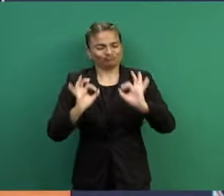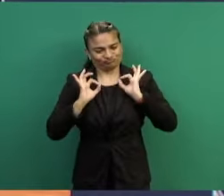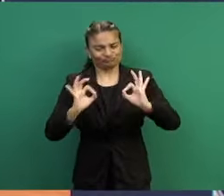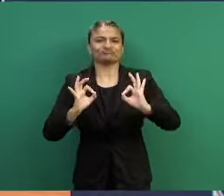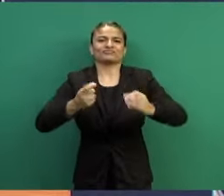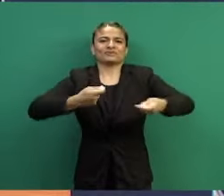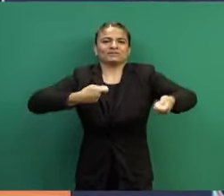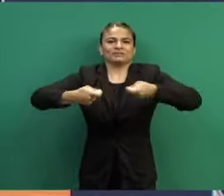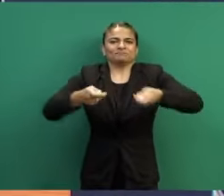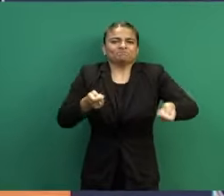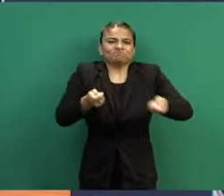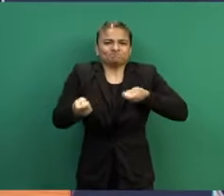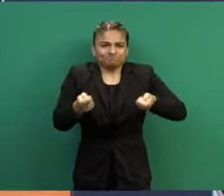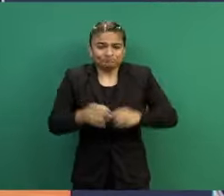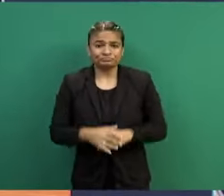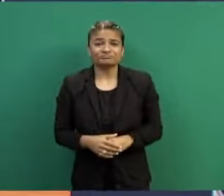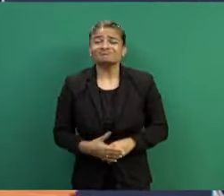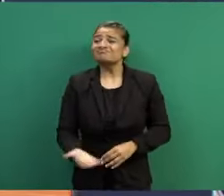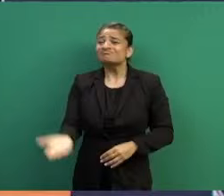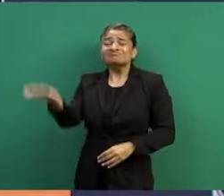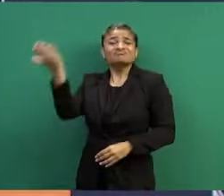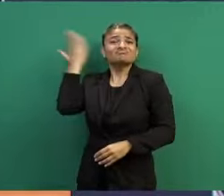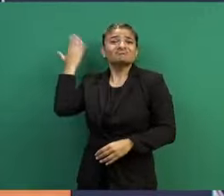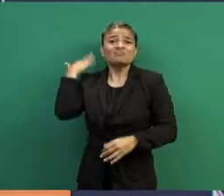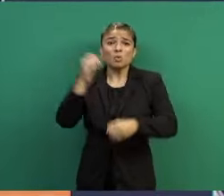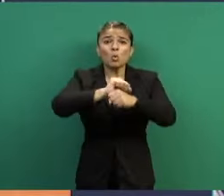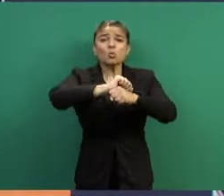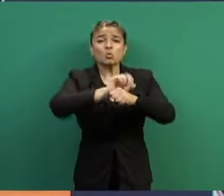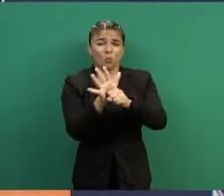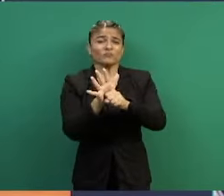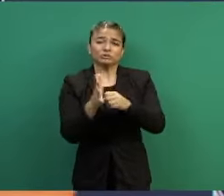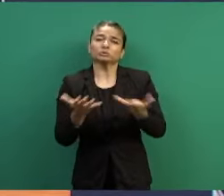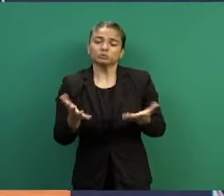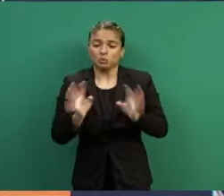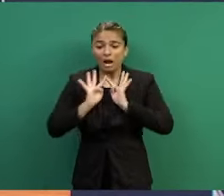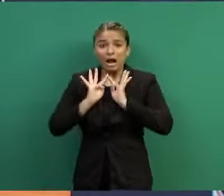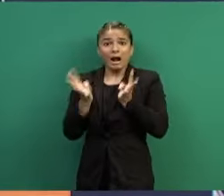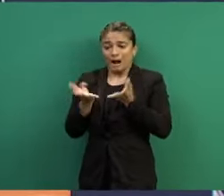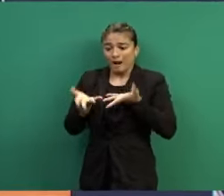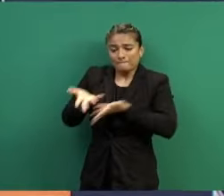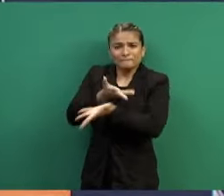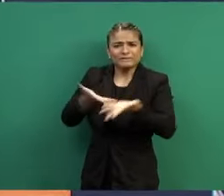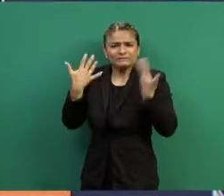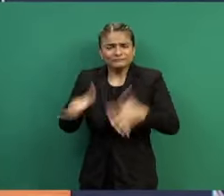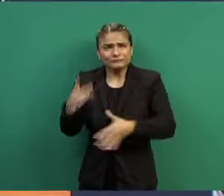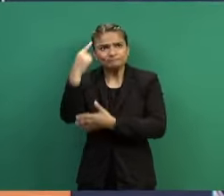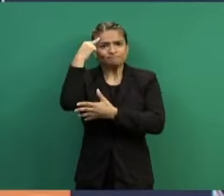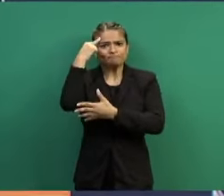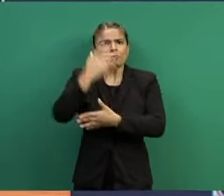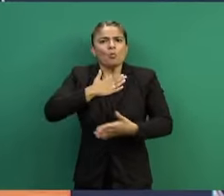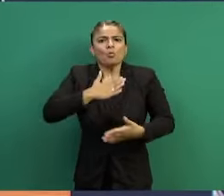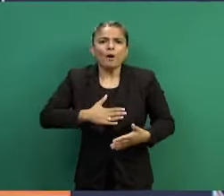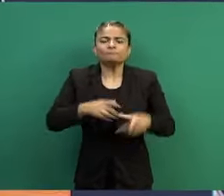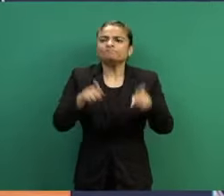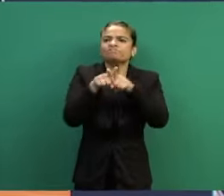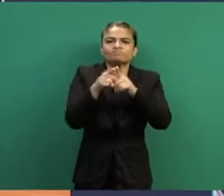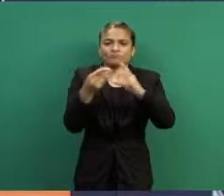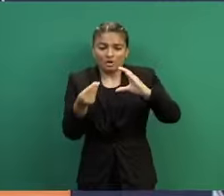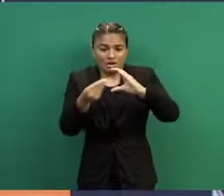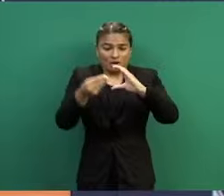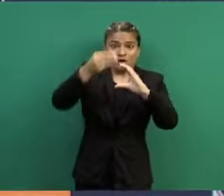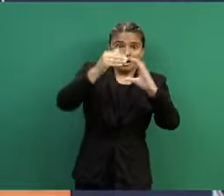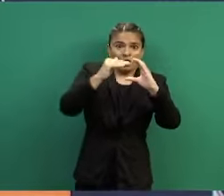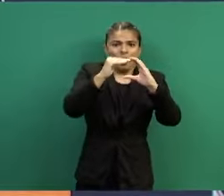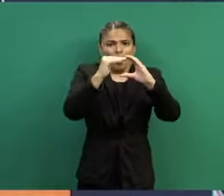Since early 2020, the committee has recommended additional means of lowering inflation